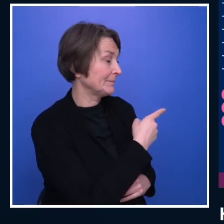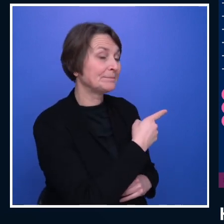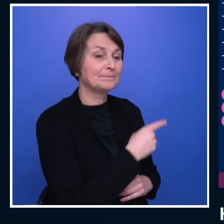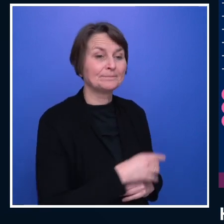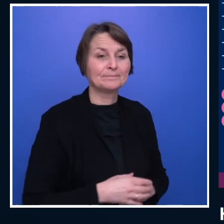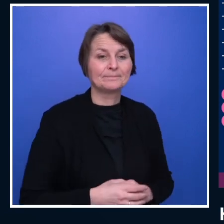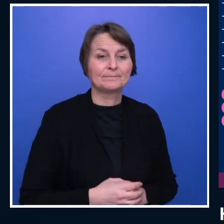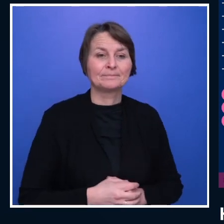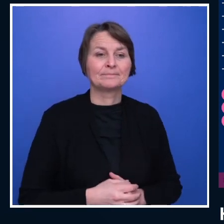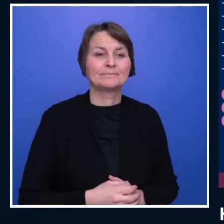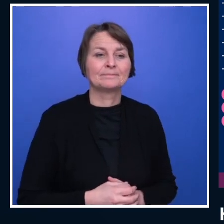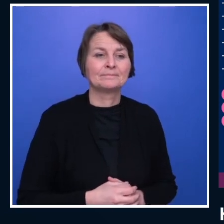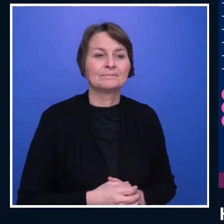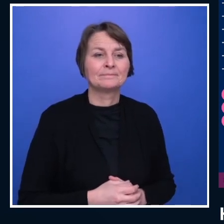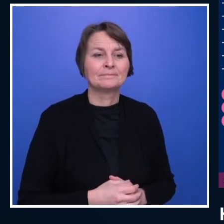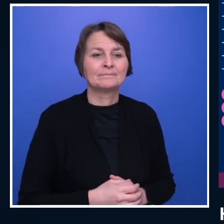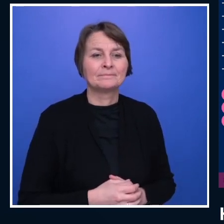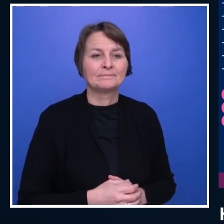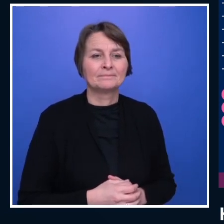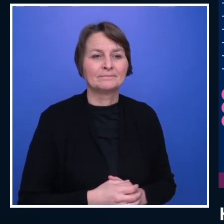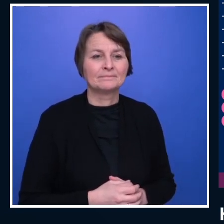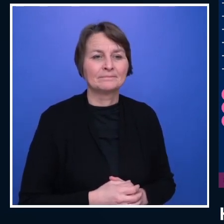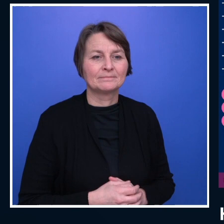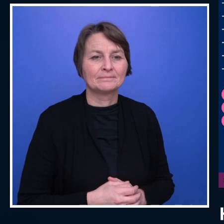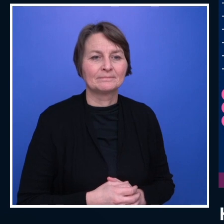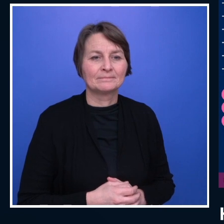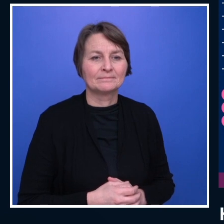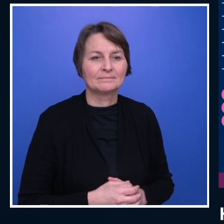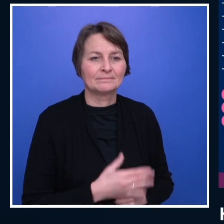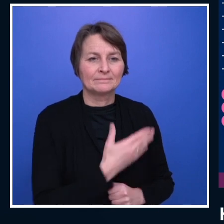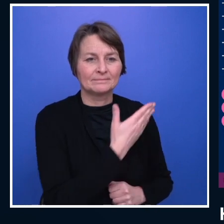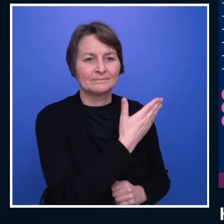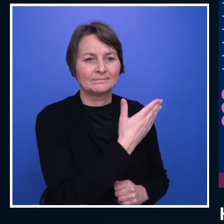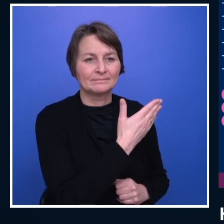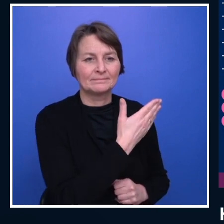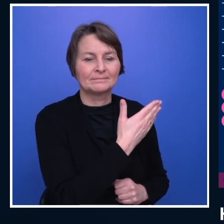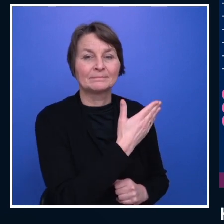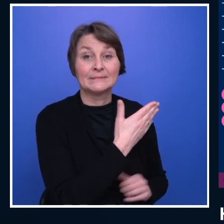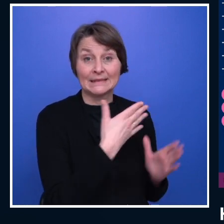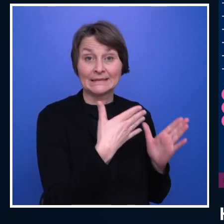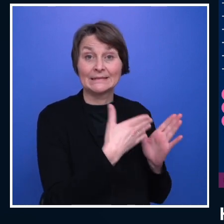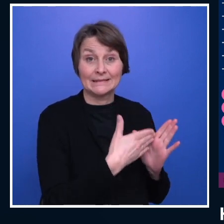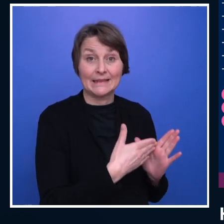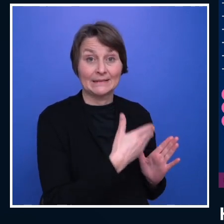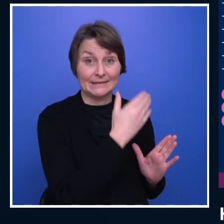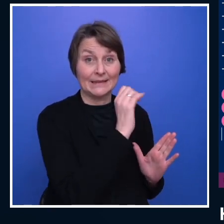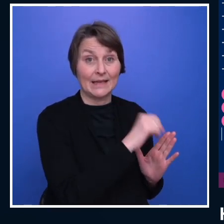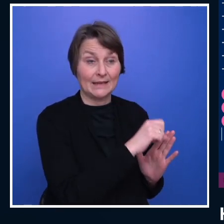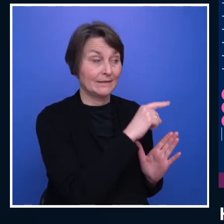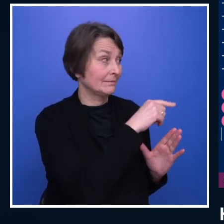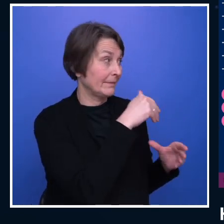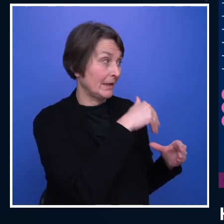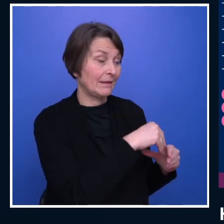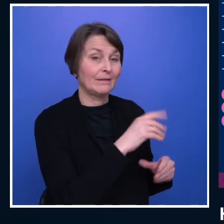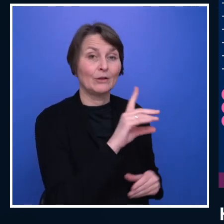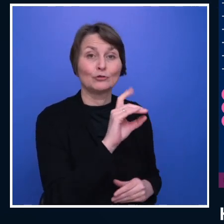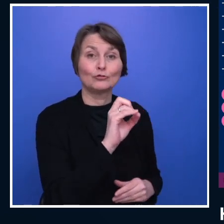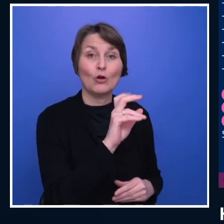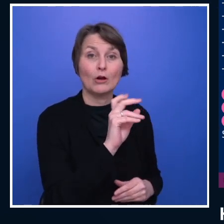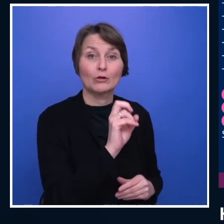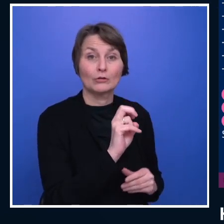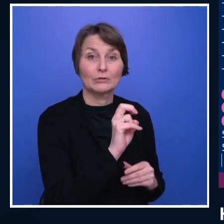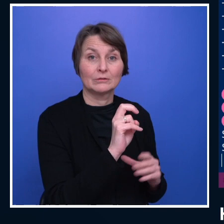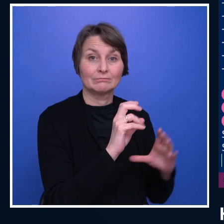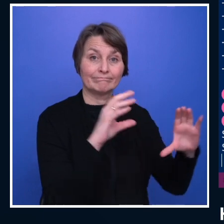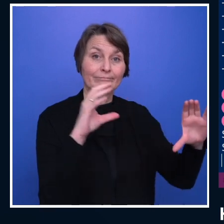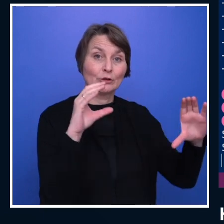in Windows here. I can test in Linux in a Docker container.